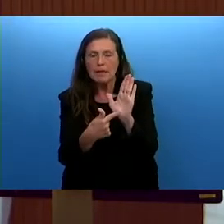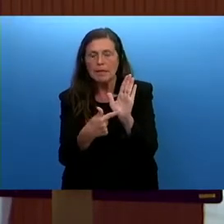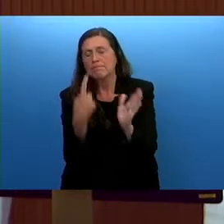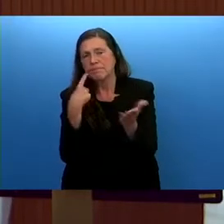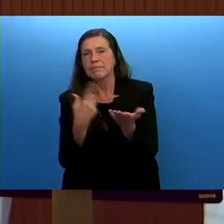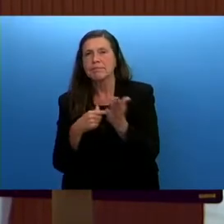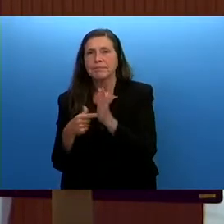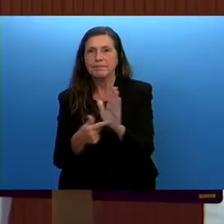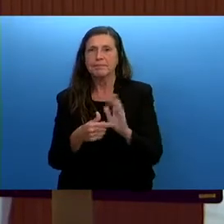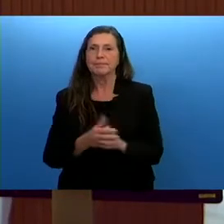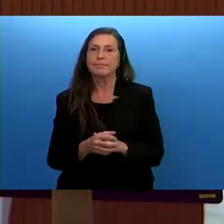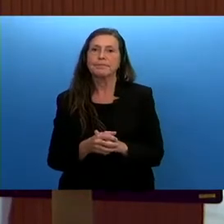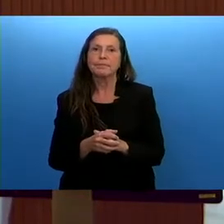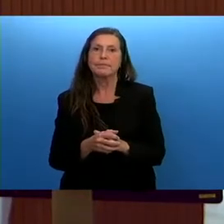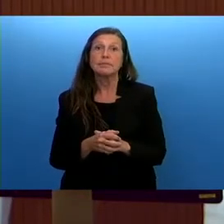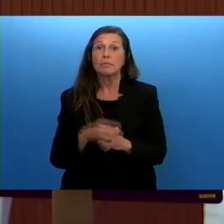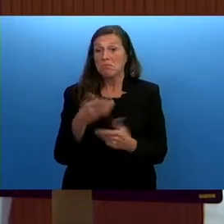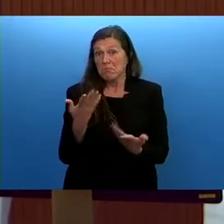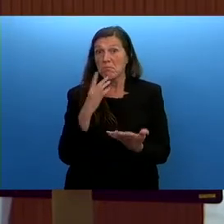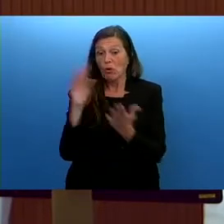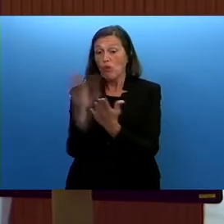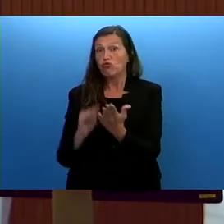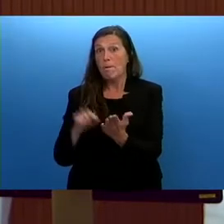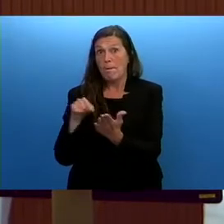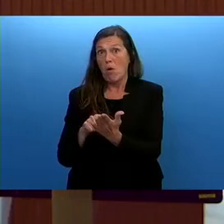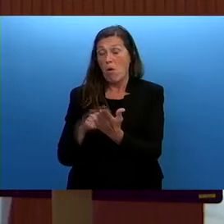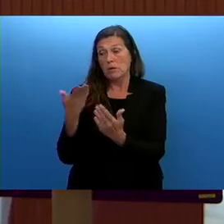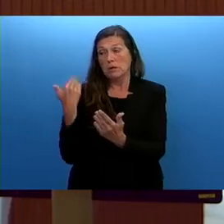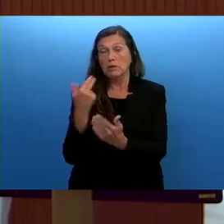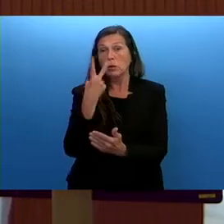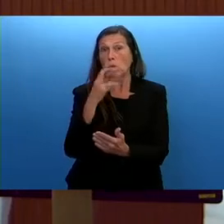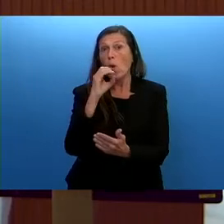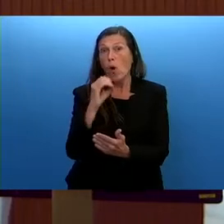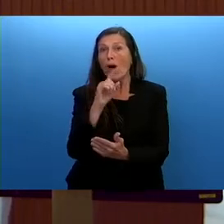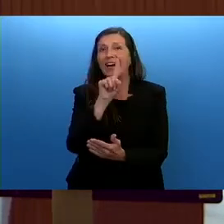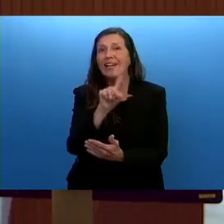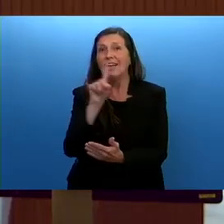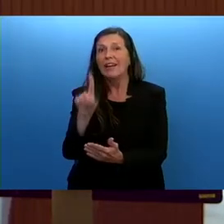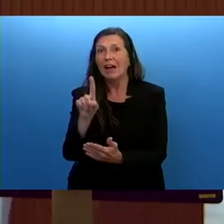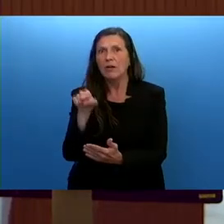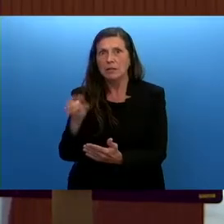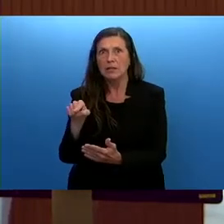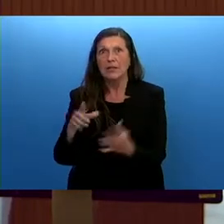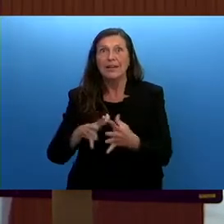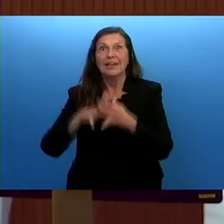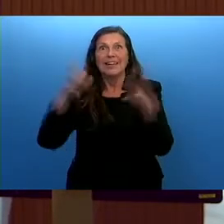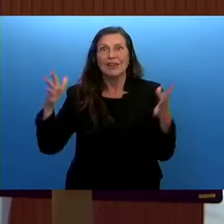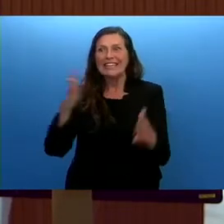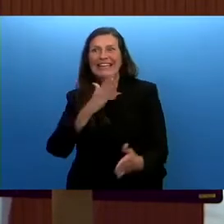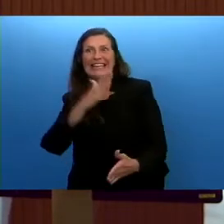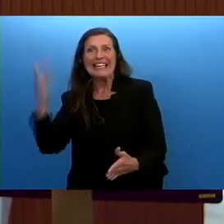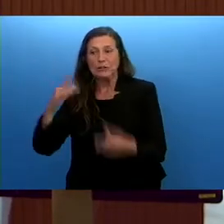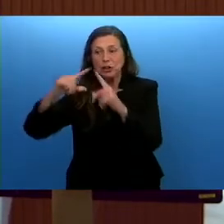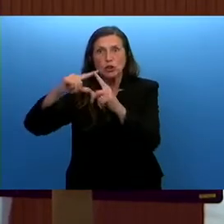example, according to some reports, following the 2011 Great East Japan earthquake and